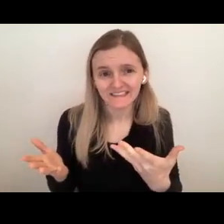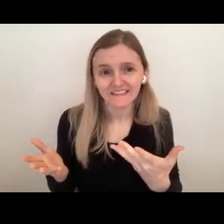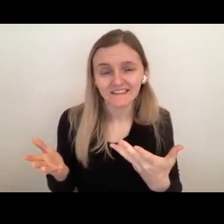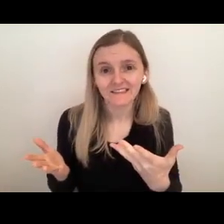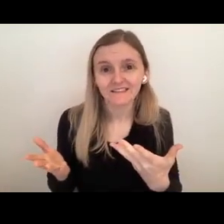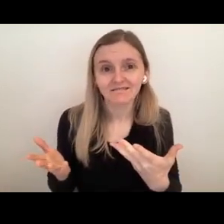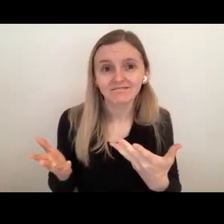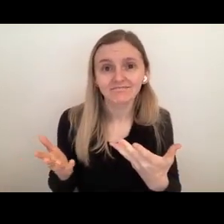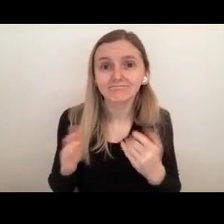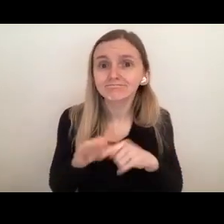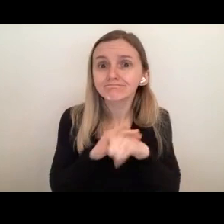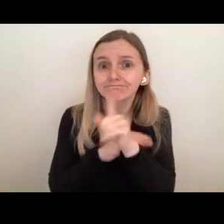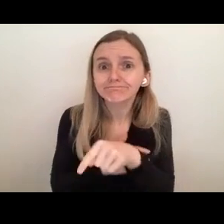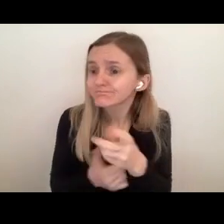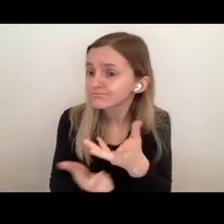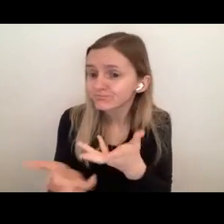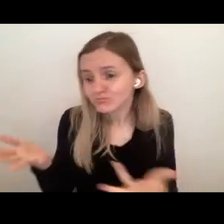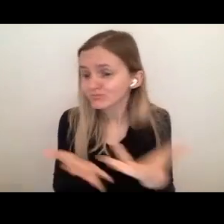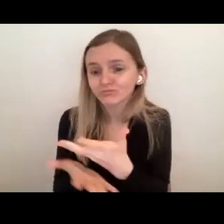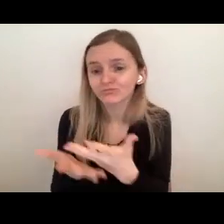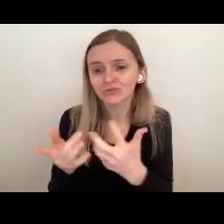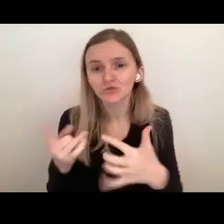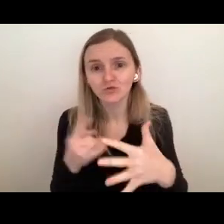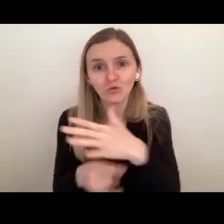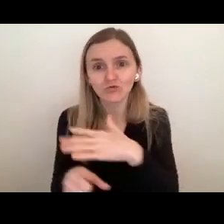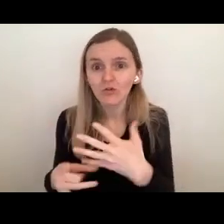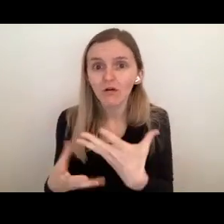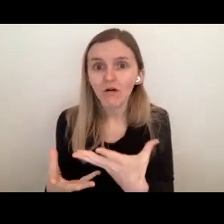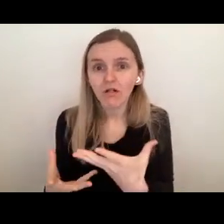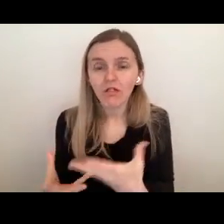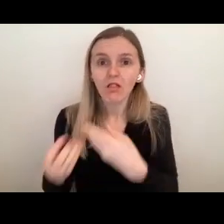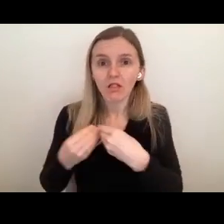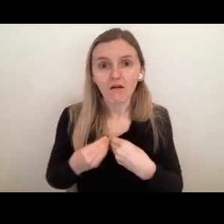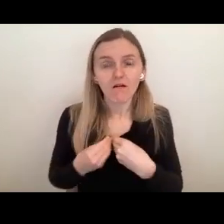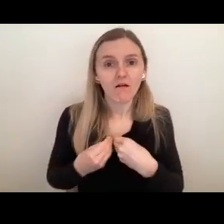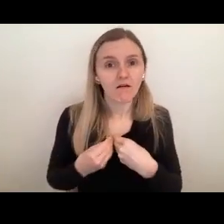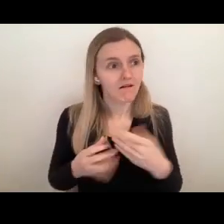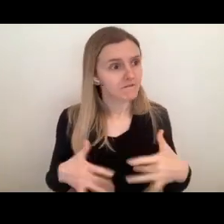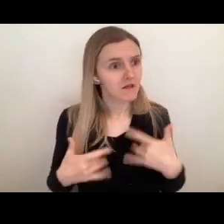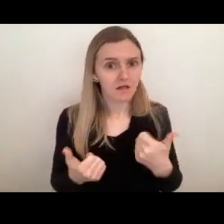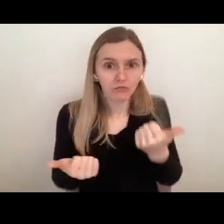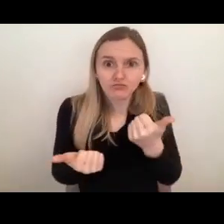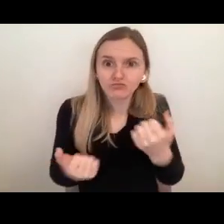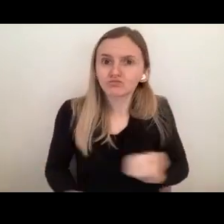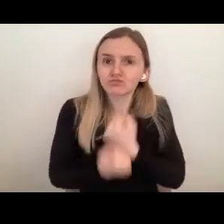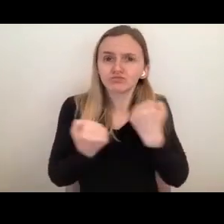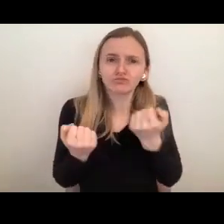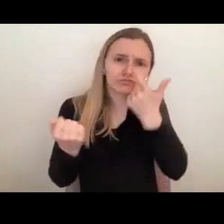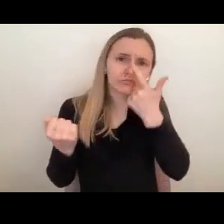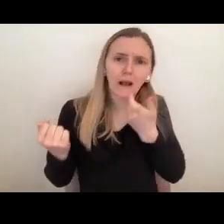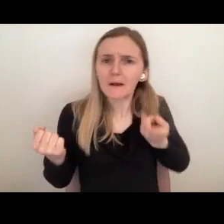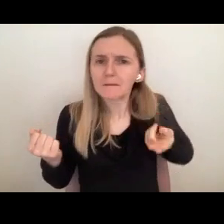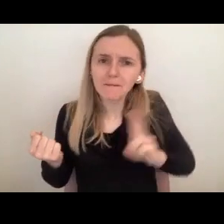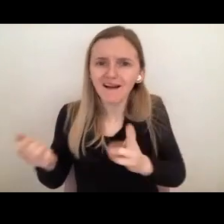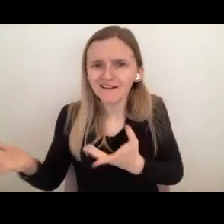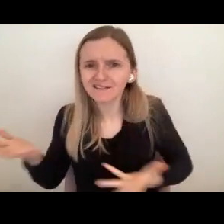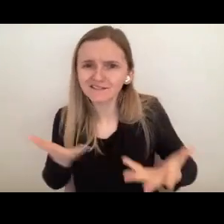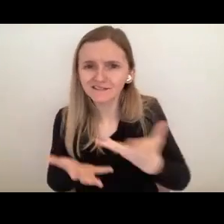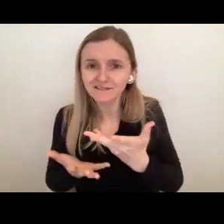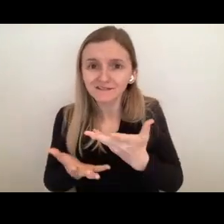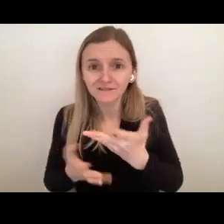world, which will then enable them and empower them to come back into it? Or are